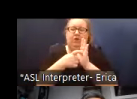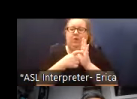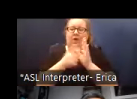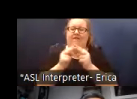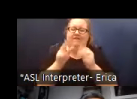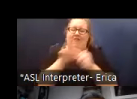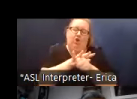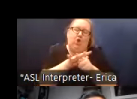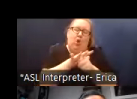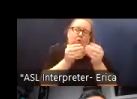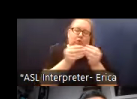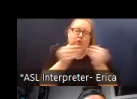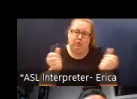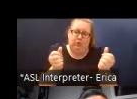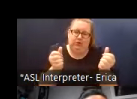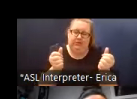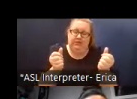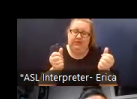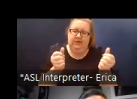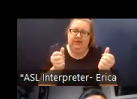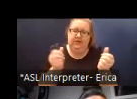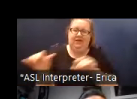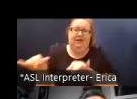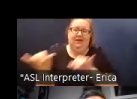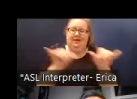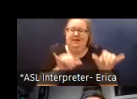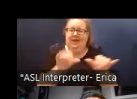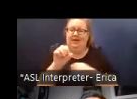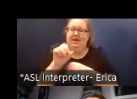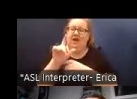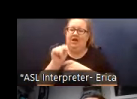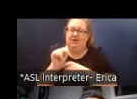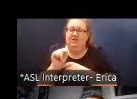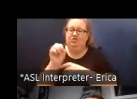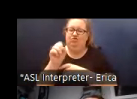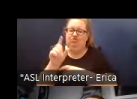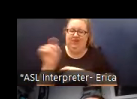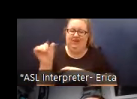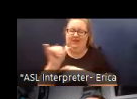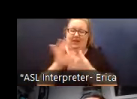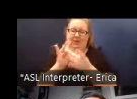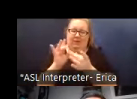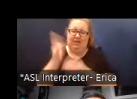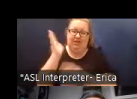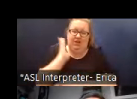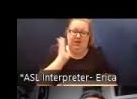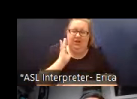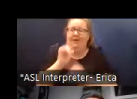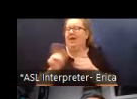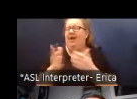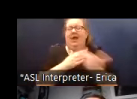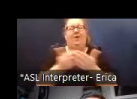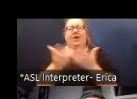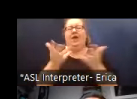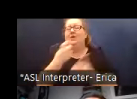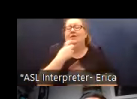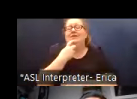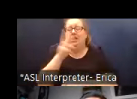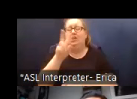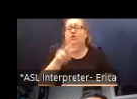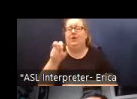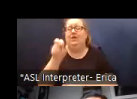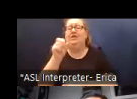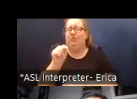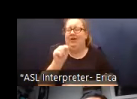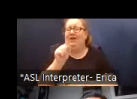local solutions, like in Cottage Street we were talking about earlier. But anyway, I just wanted to say 22nd Street is definitely